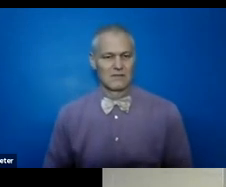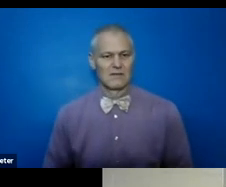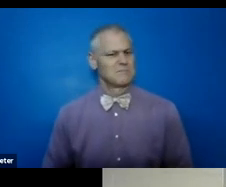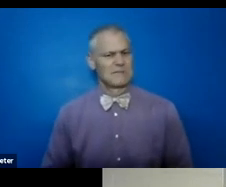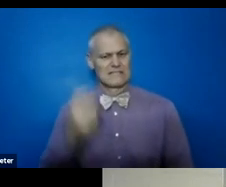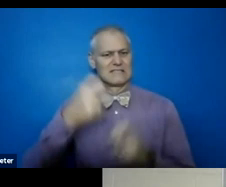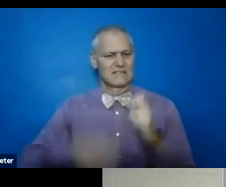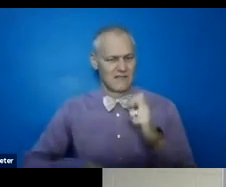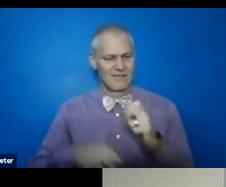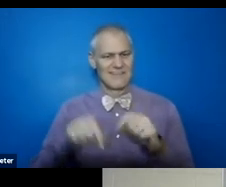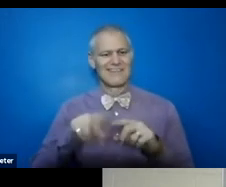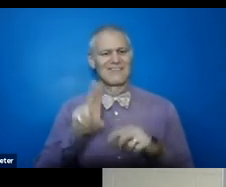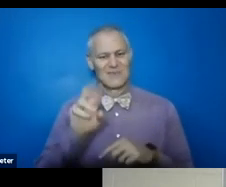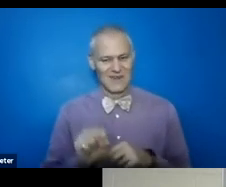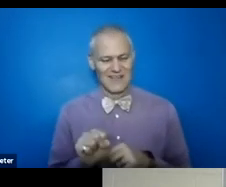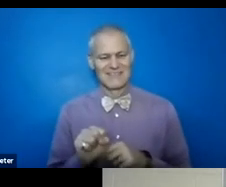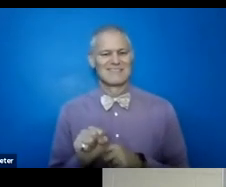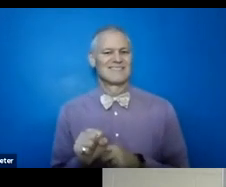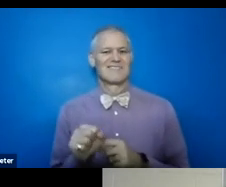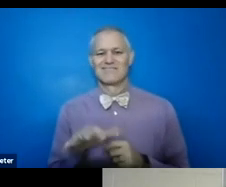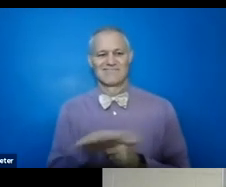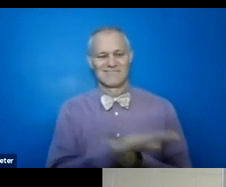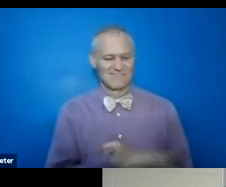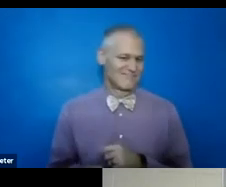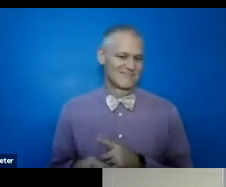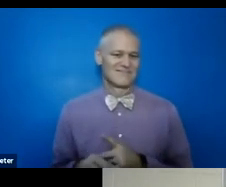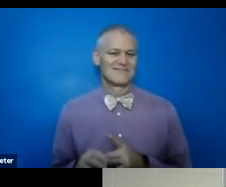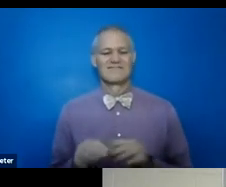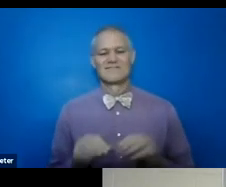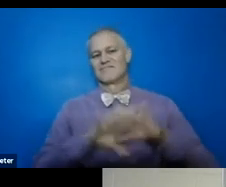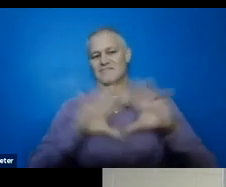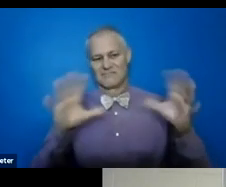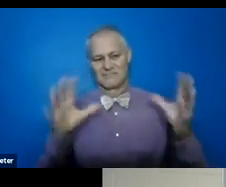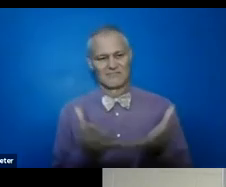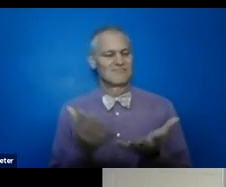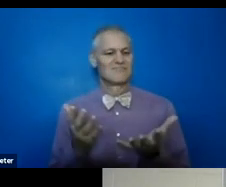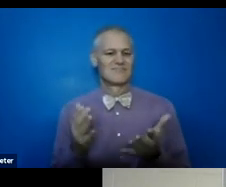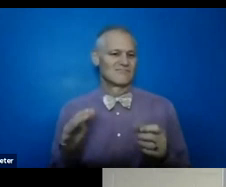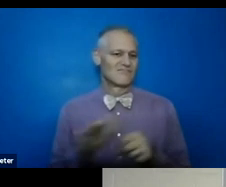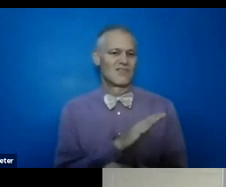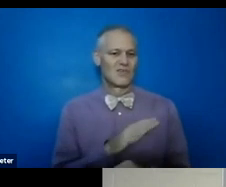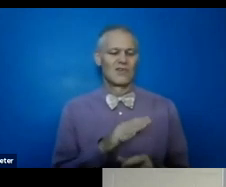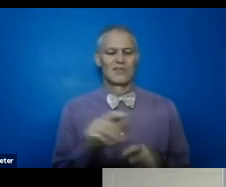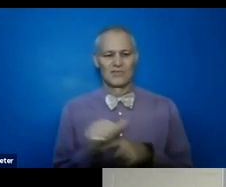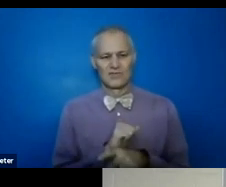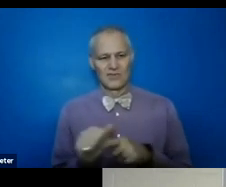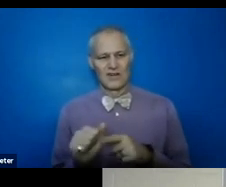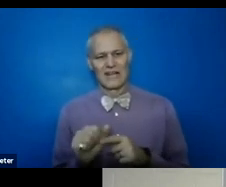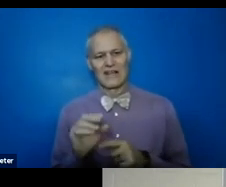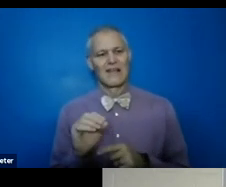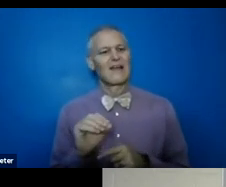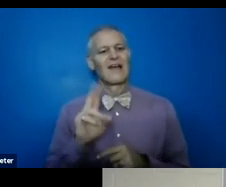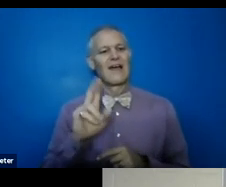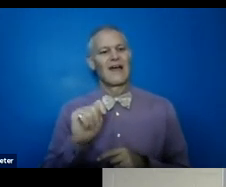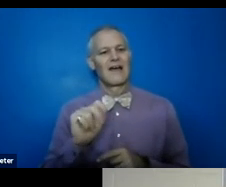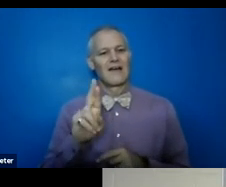in the US, wherever we are, just like just the comprehensive level of training and outreach that would need to happen if we're going to